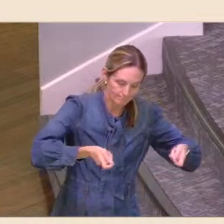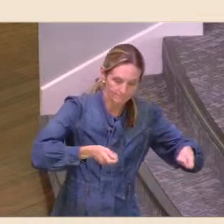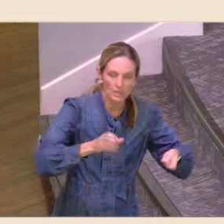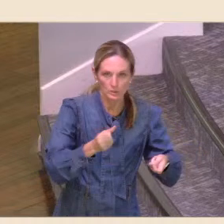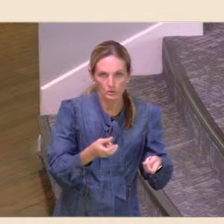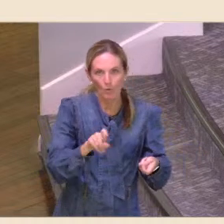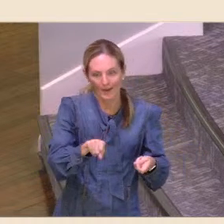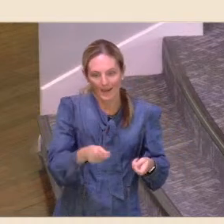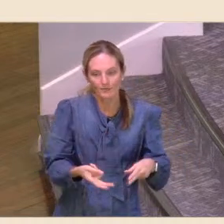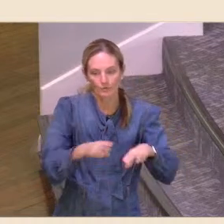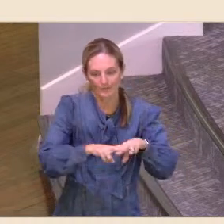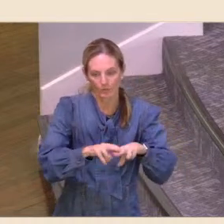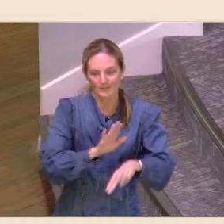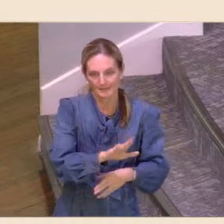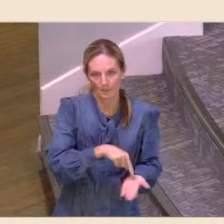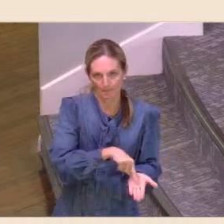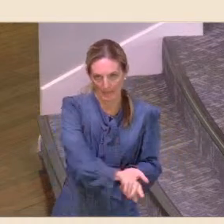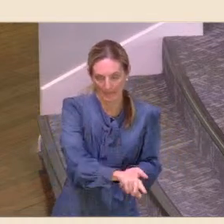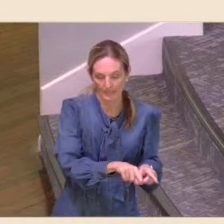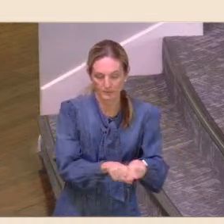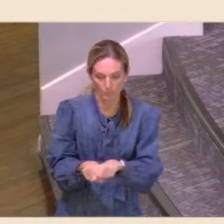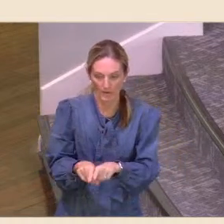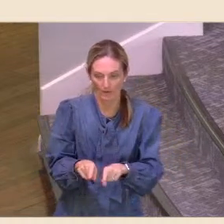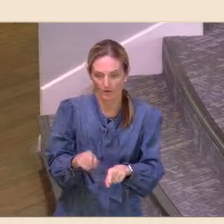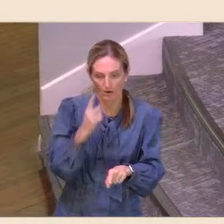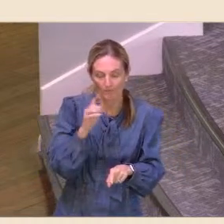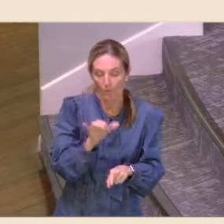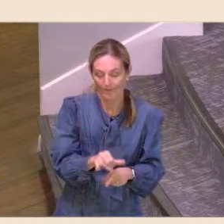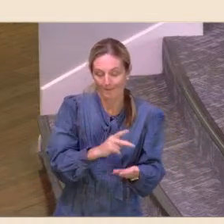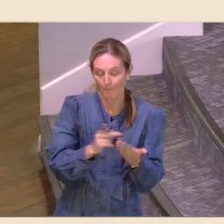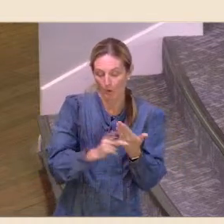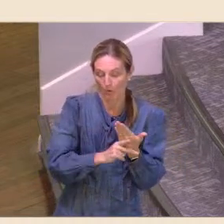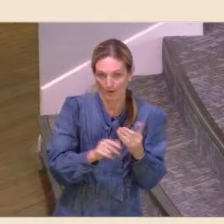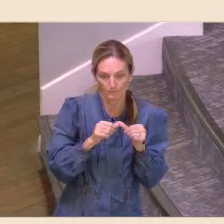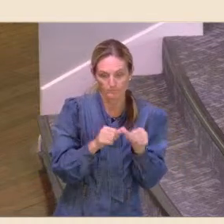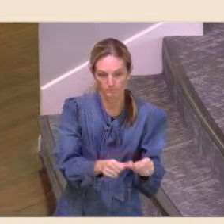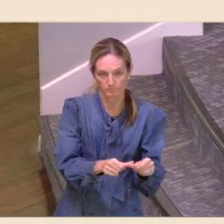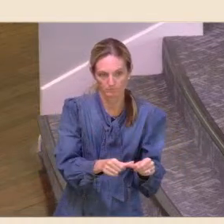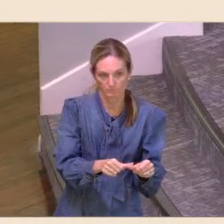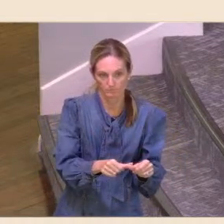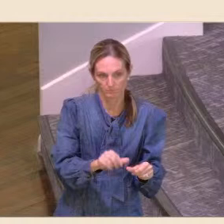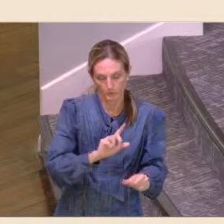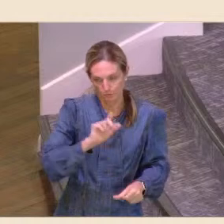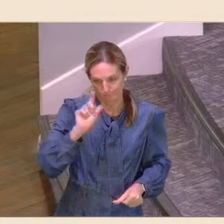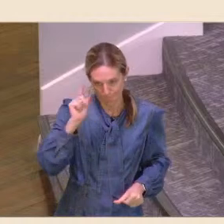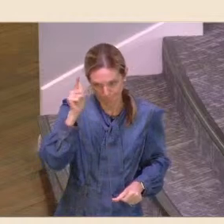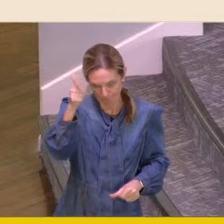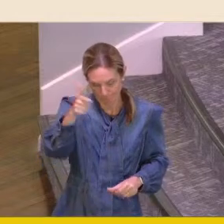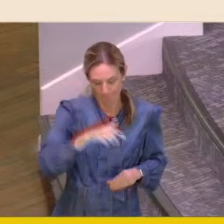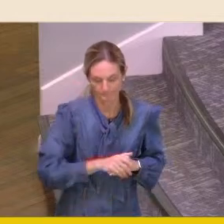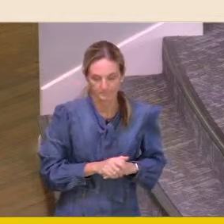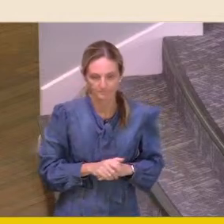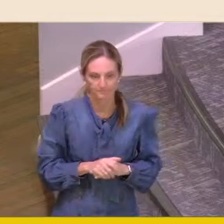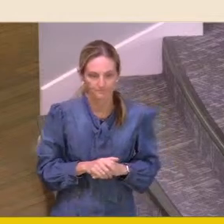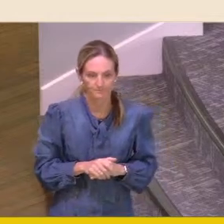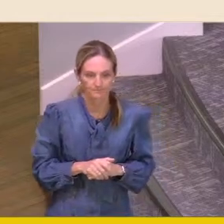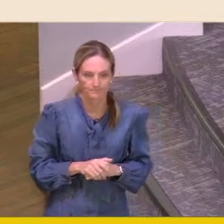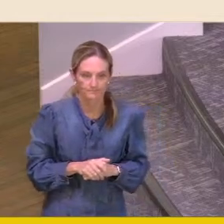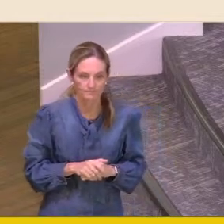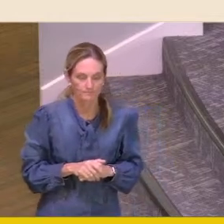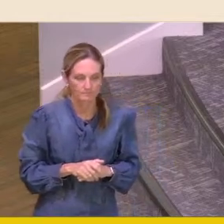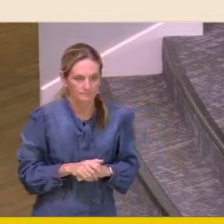those hourly rates as well in order for that program to be self-sustaining and sufficient.